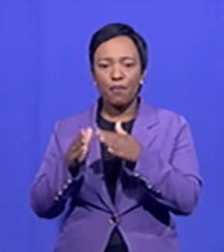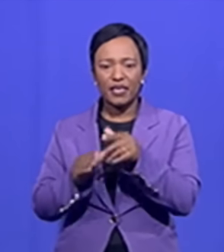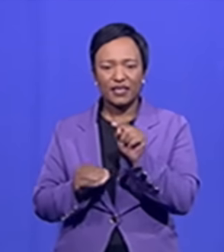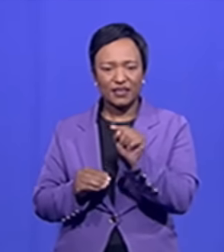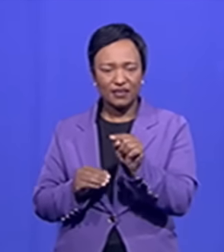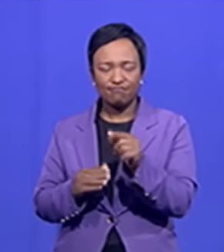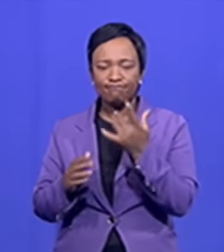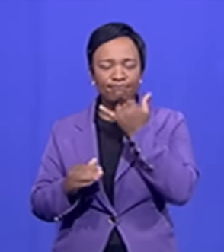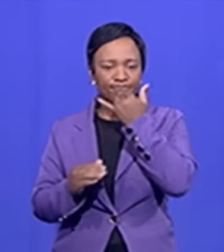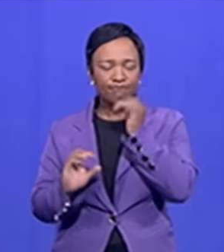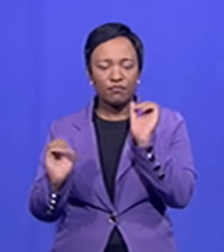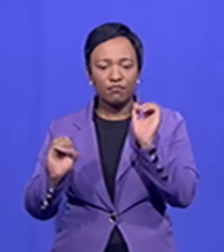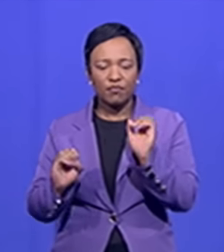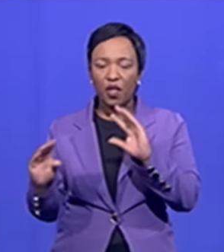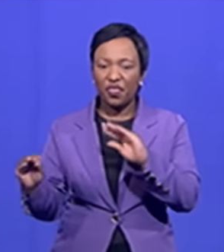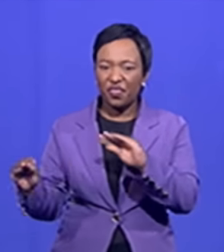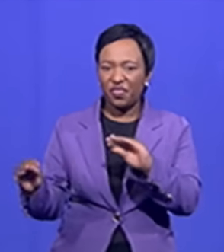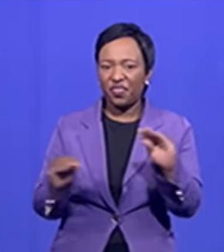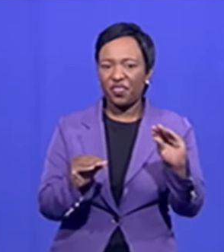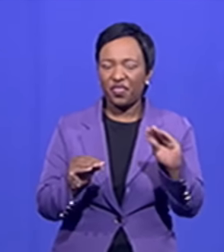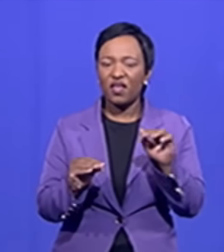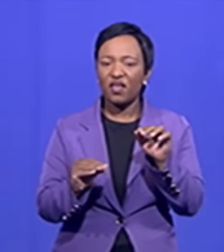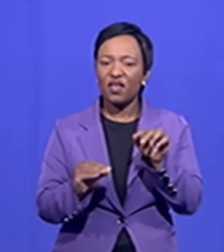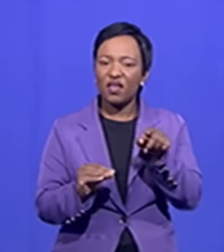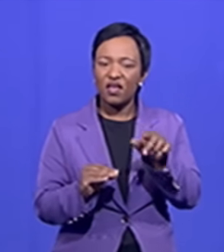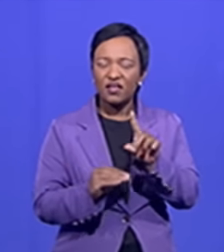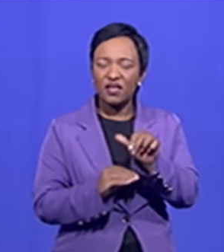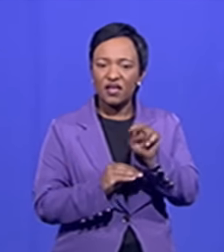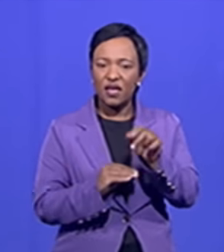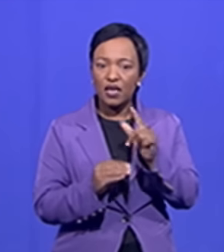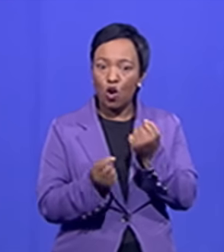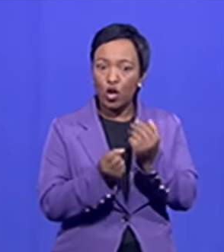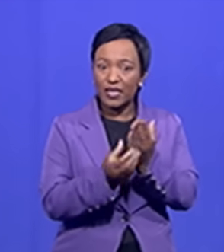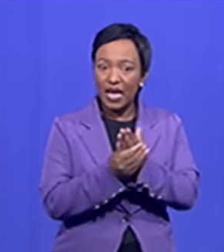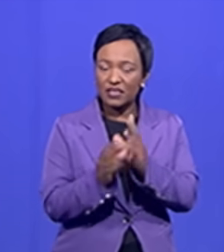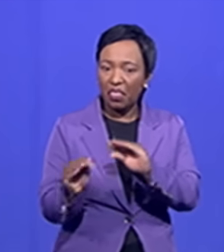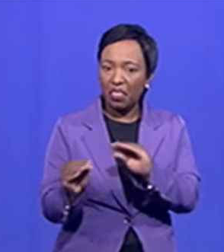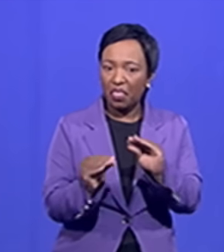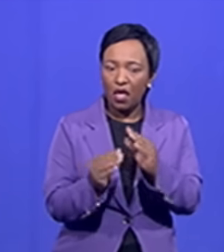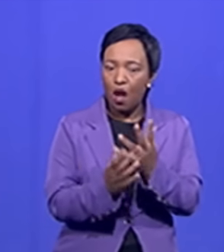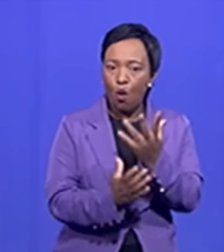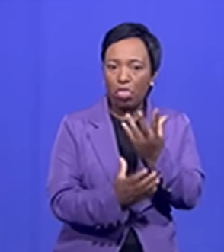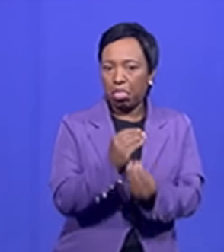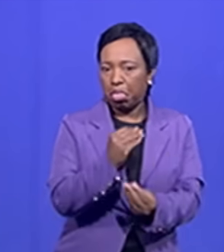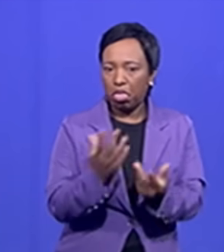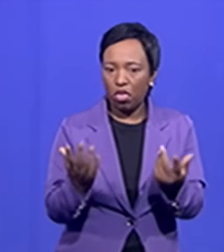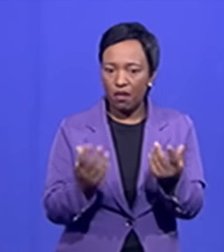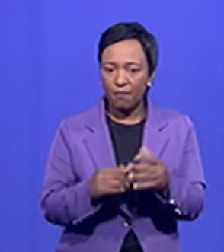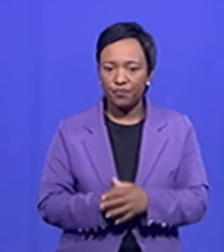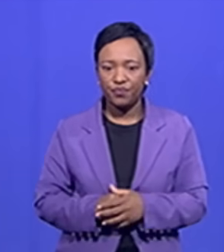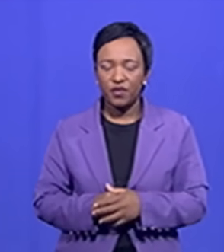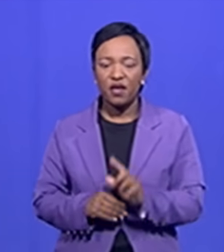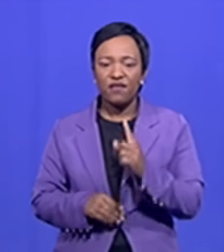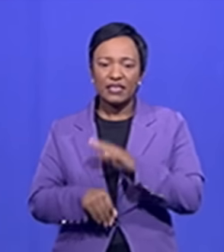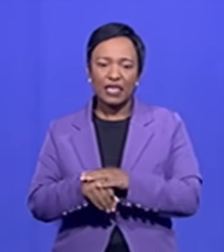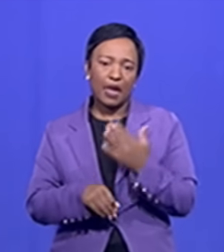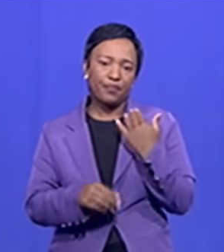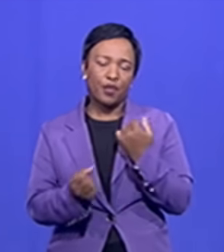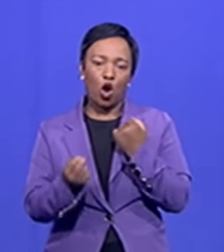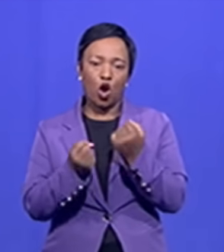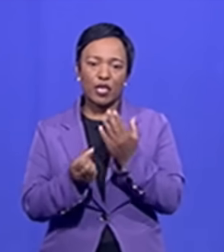le bona ka ga tiego ya patlisiso ya forensic le gore kgetsi e nyeletse. Sa ntlha ke ba tholotse kgetsi e ya ntlha